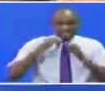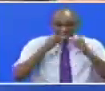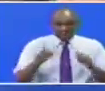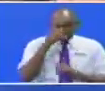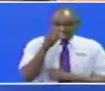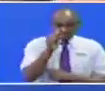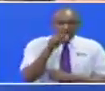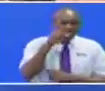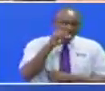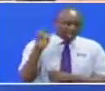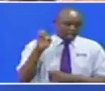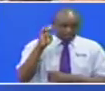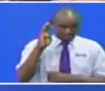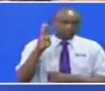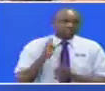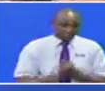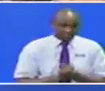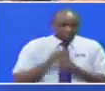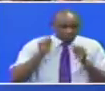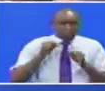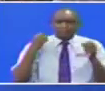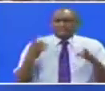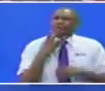facing closure and which is home to some